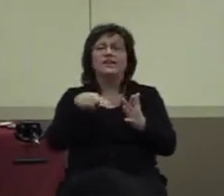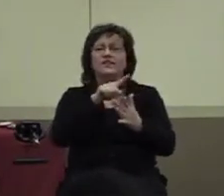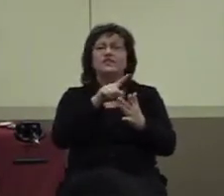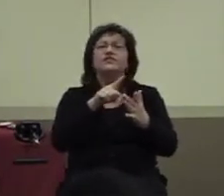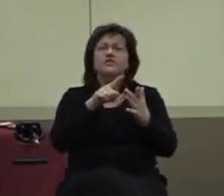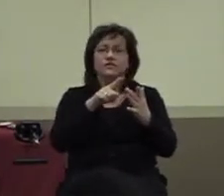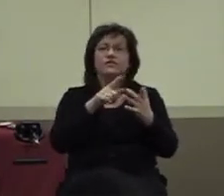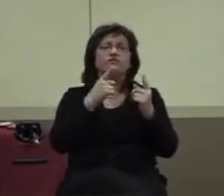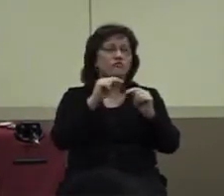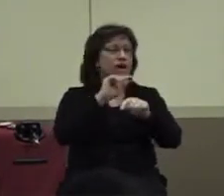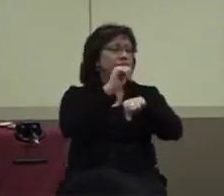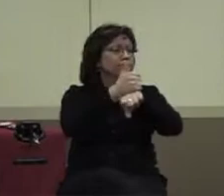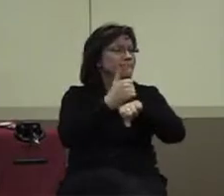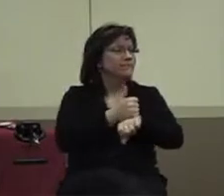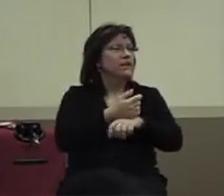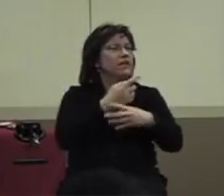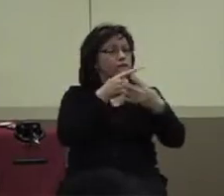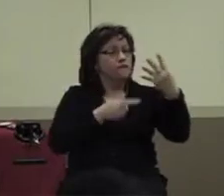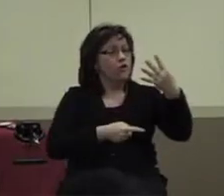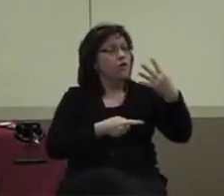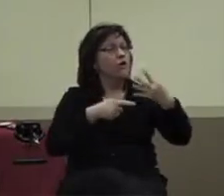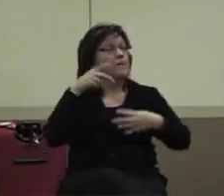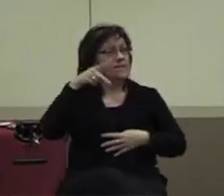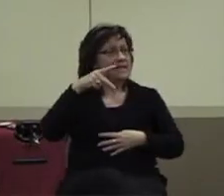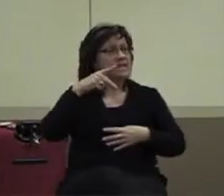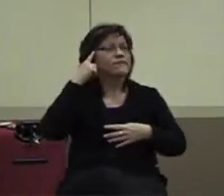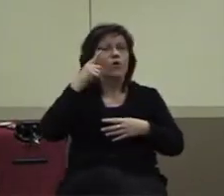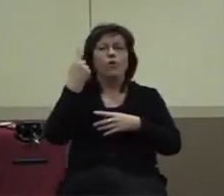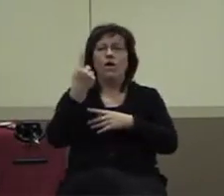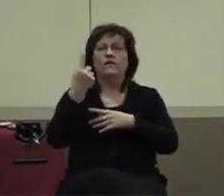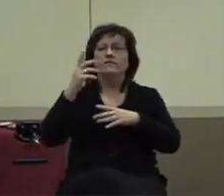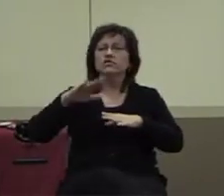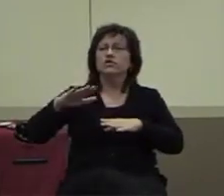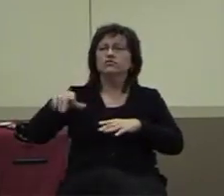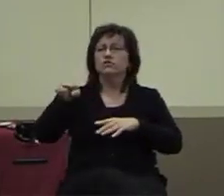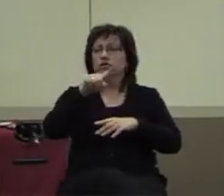place for one of the children that you are working with.